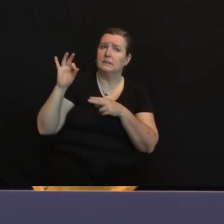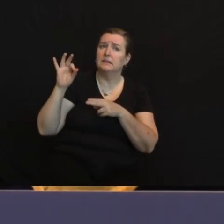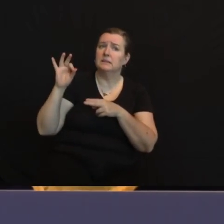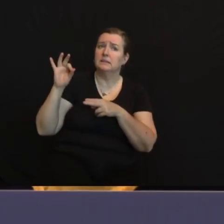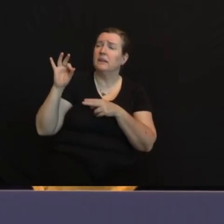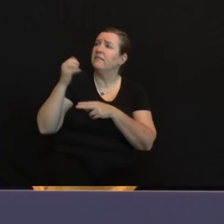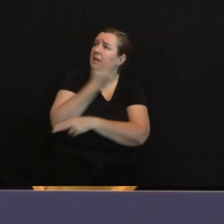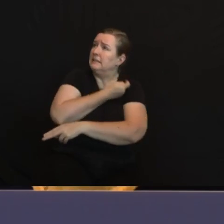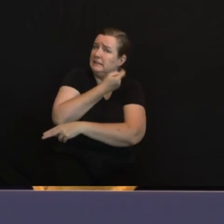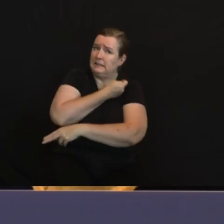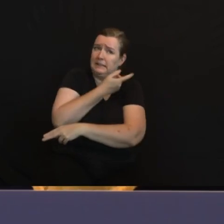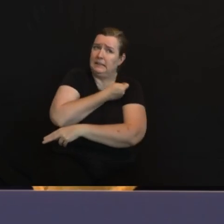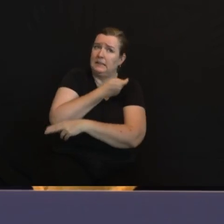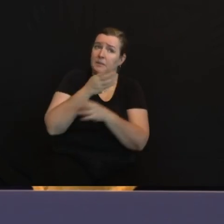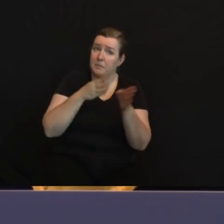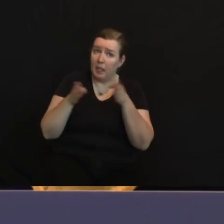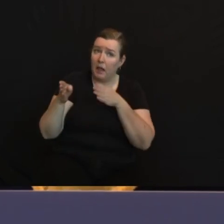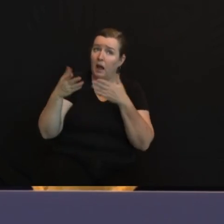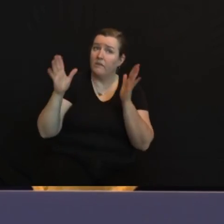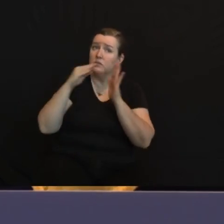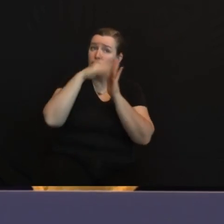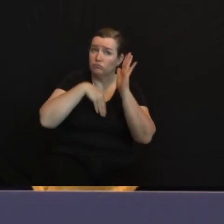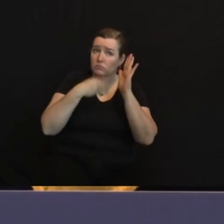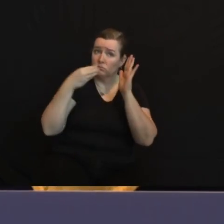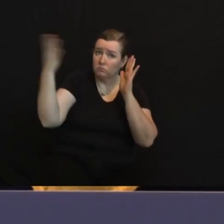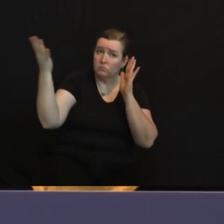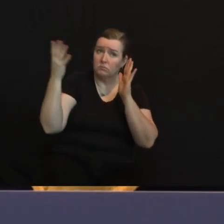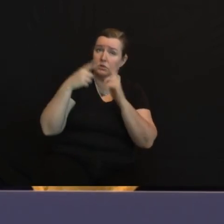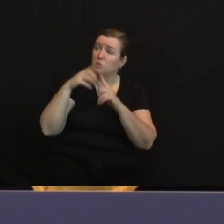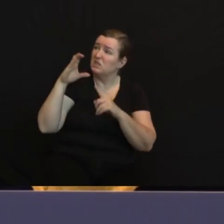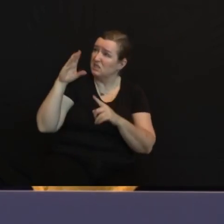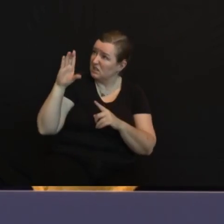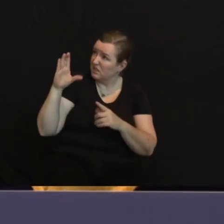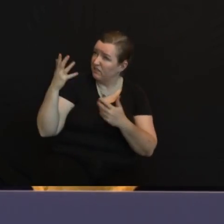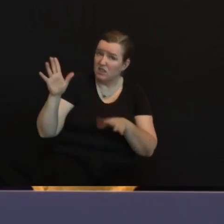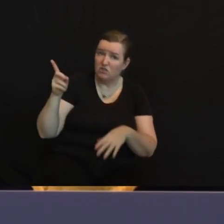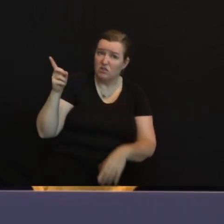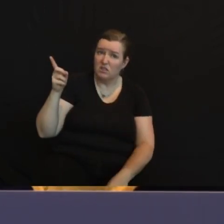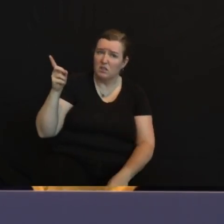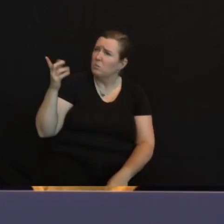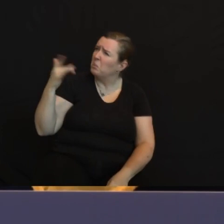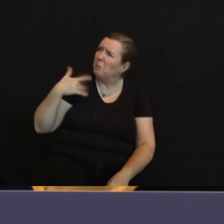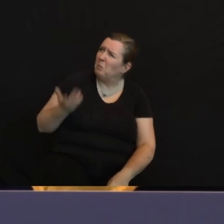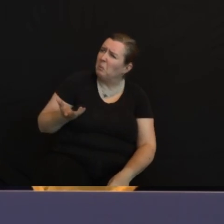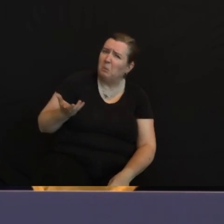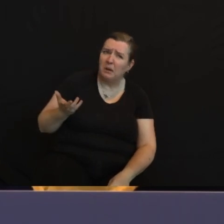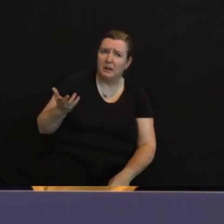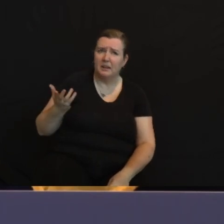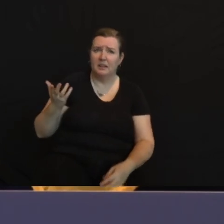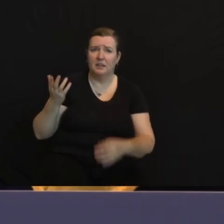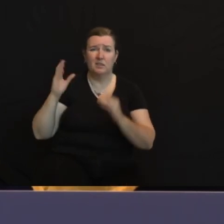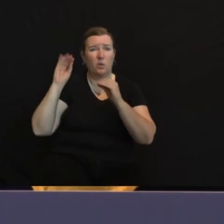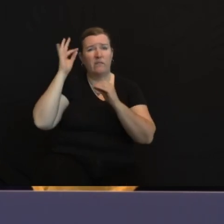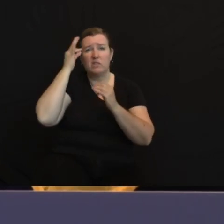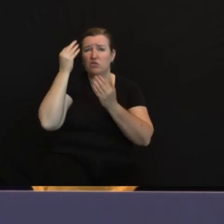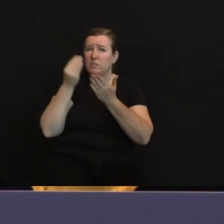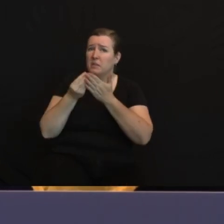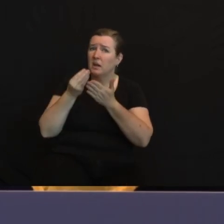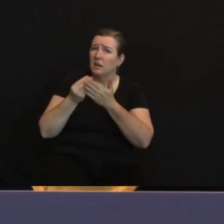What can you share about that plan to date, and will the state have enough funds to carry it out if there's no federal aid? One for the